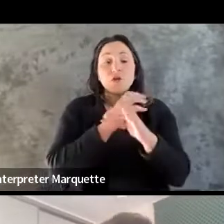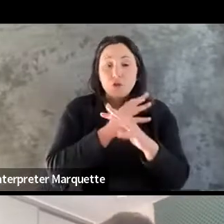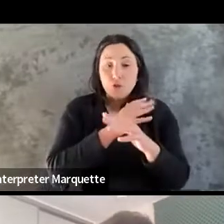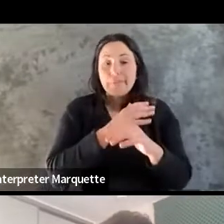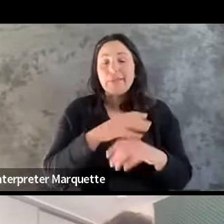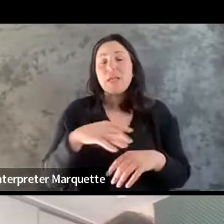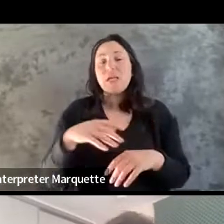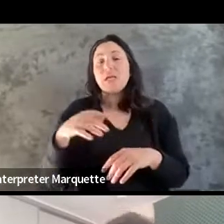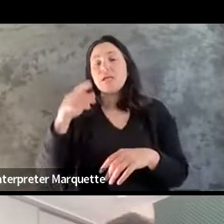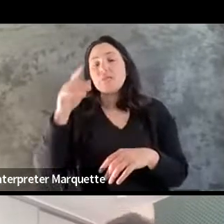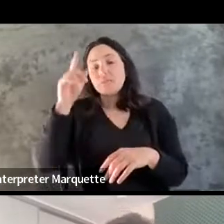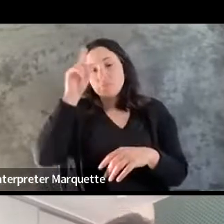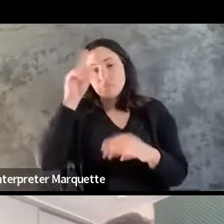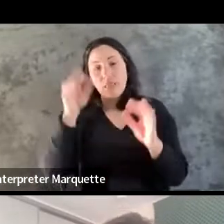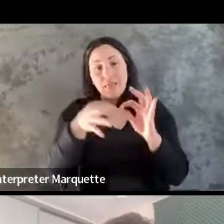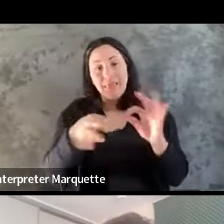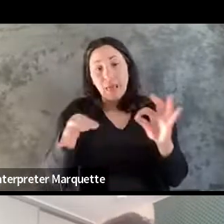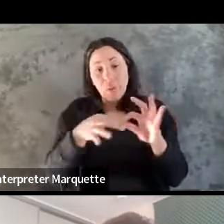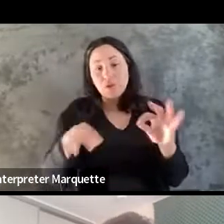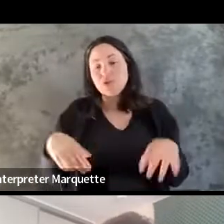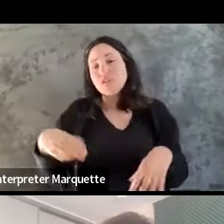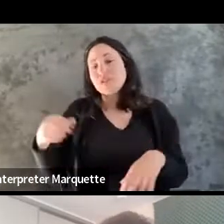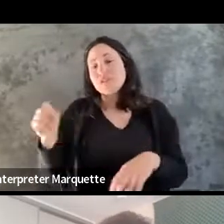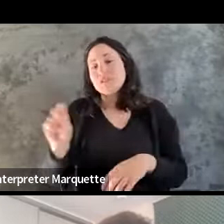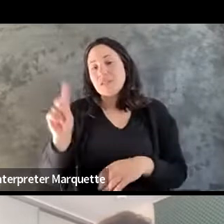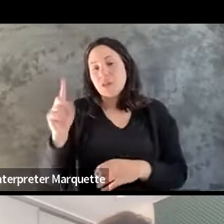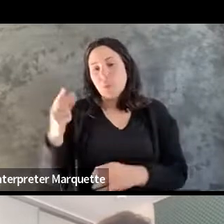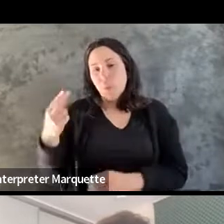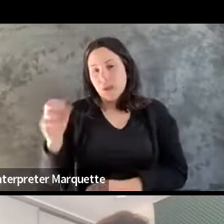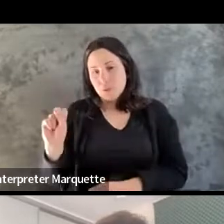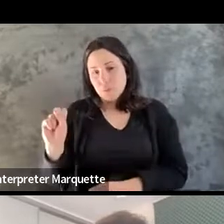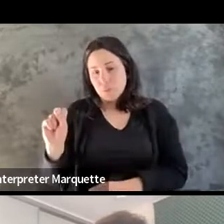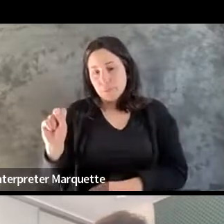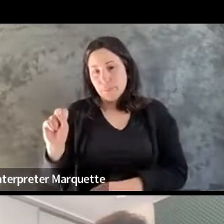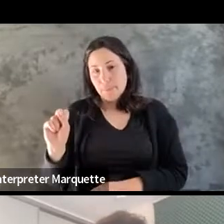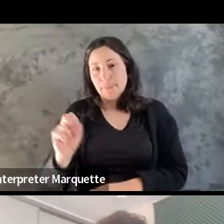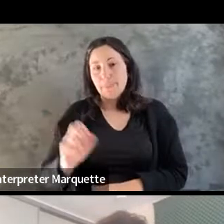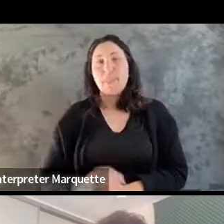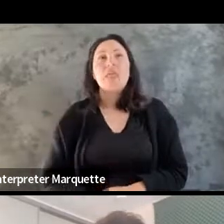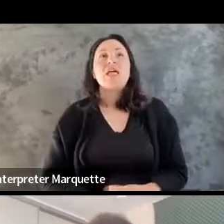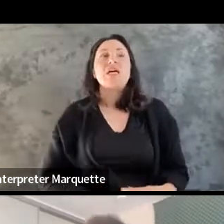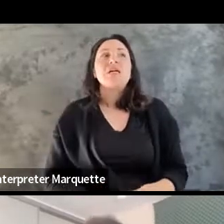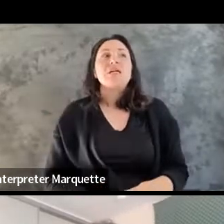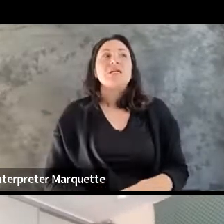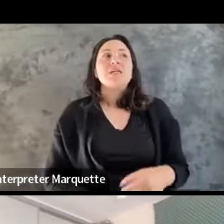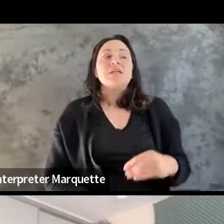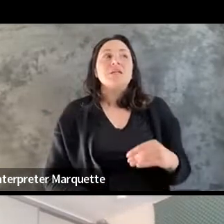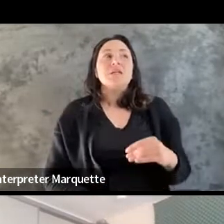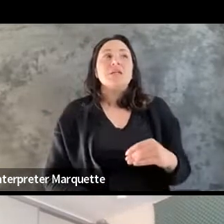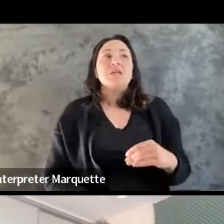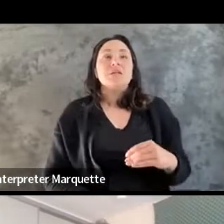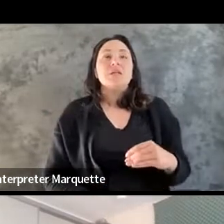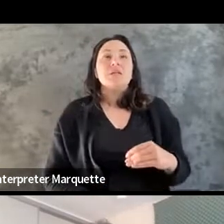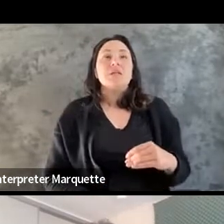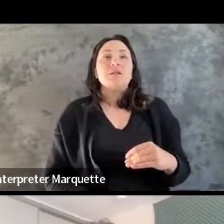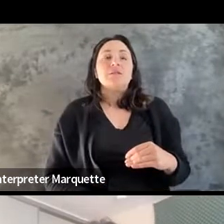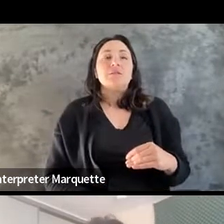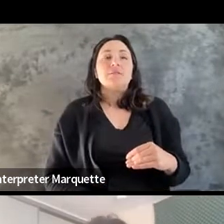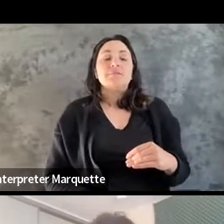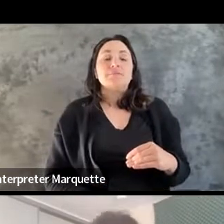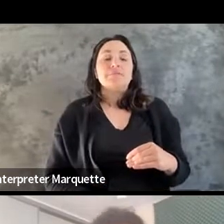School. There's been quite a flurry of attention